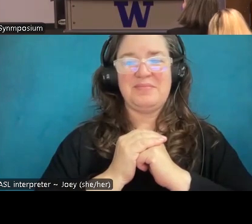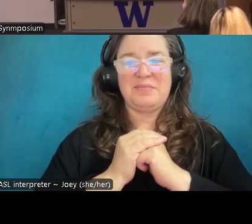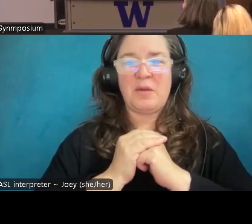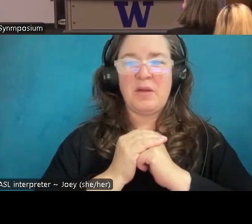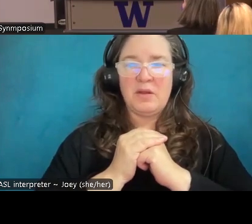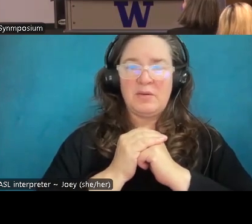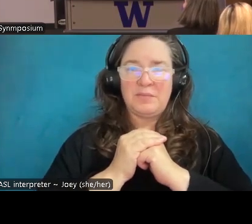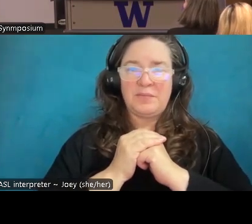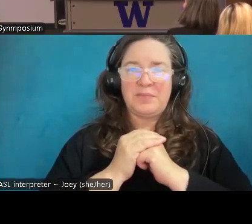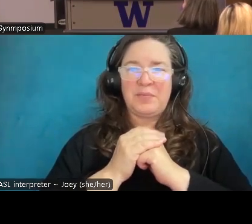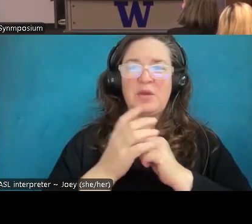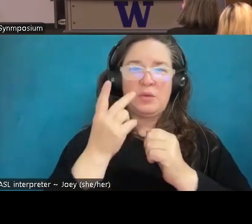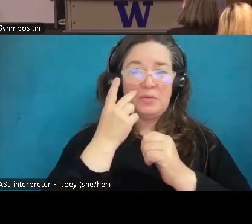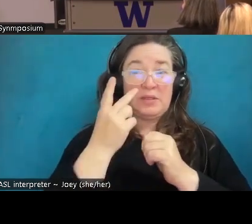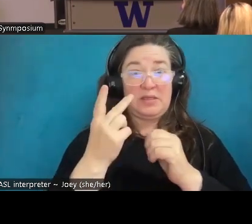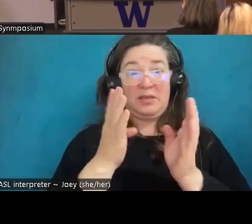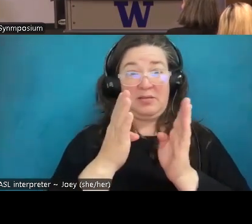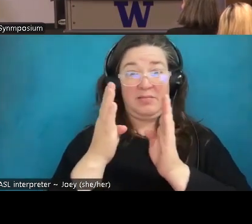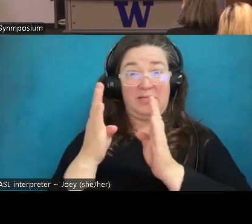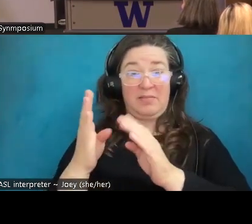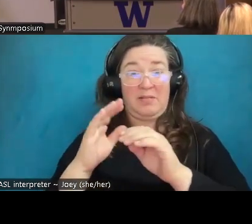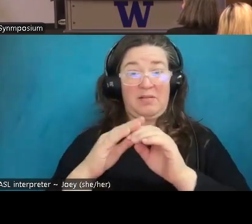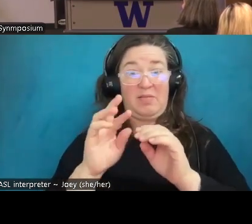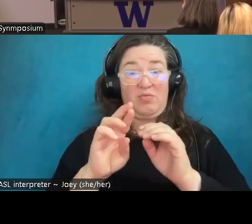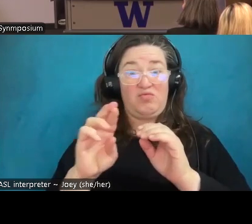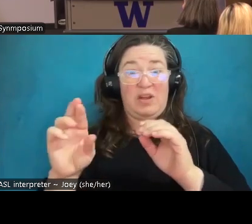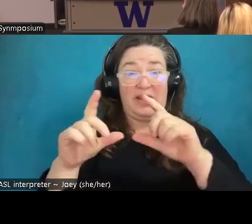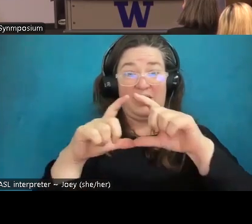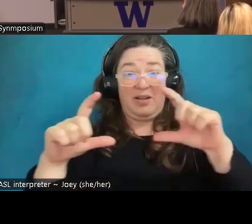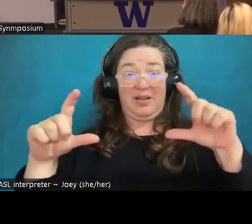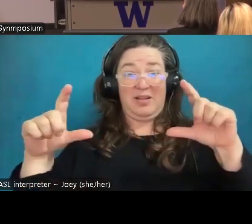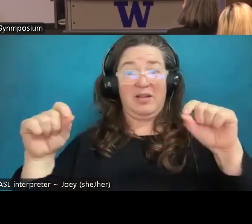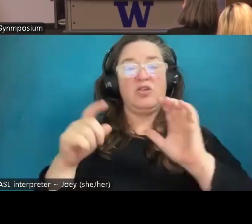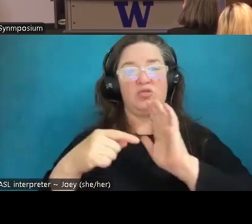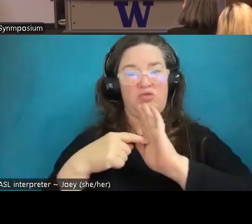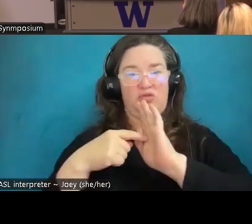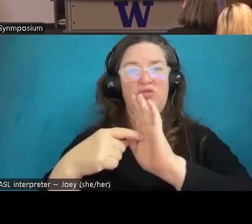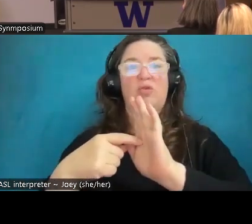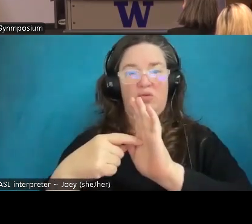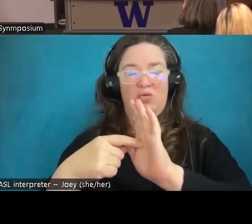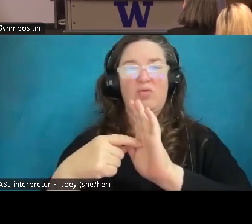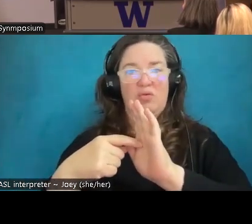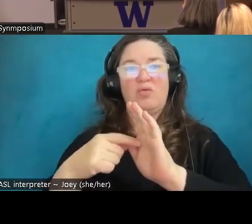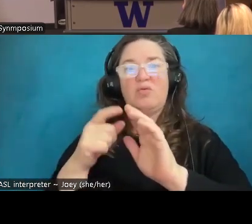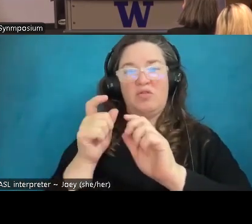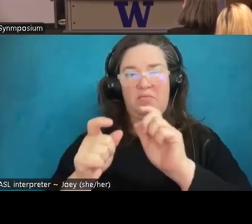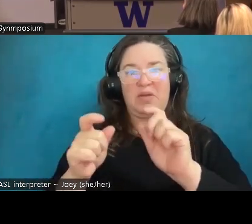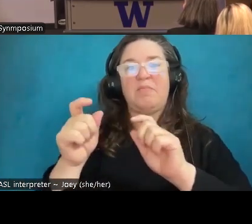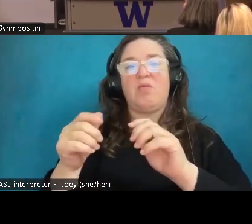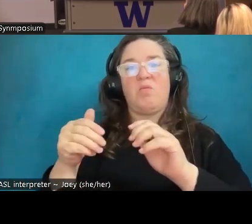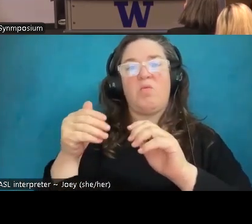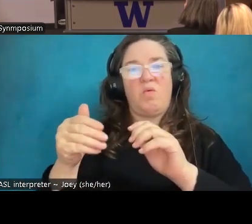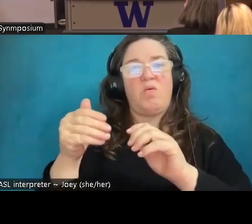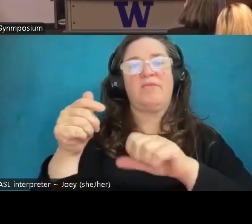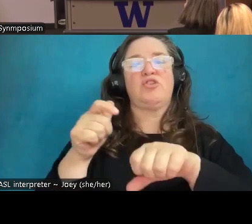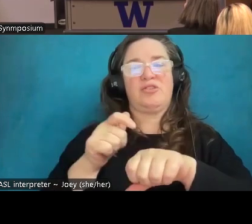So you see on the figure on the right, this is the trajectory of individuals over time, and you see that the trajectory is different. It's highly